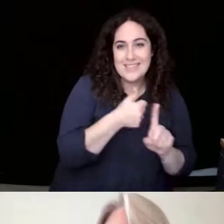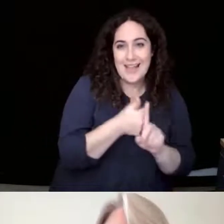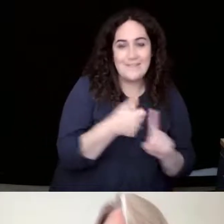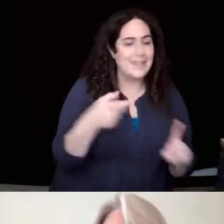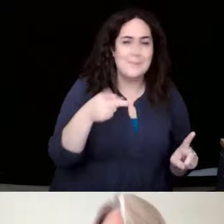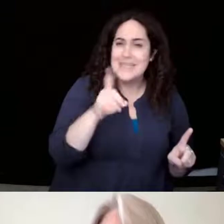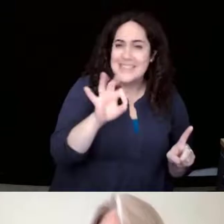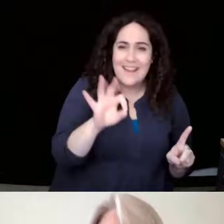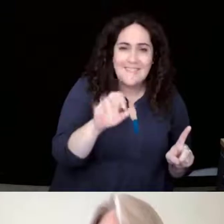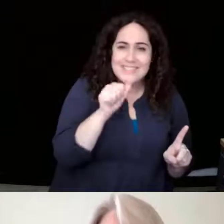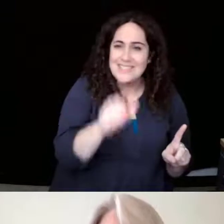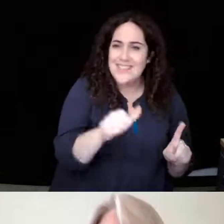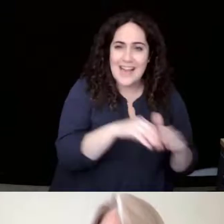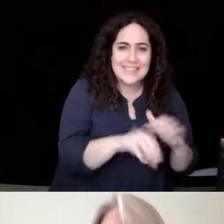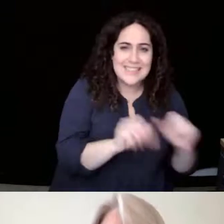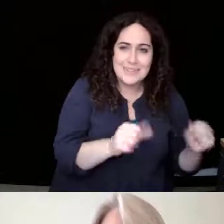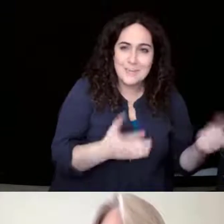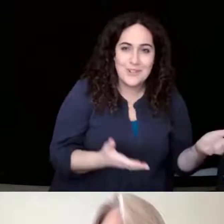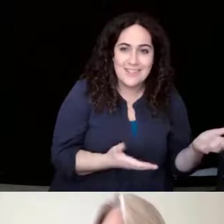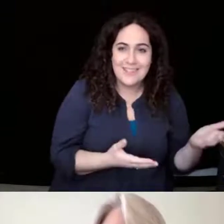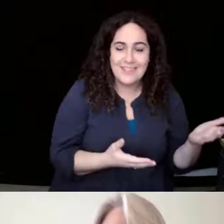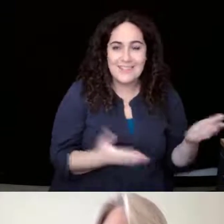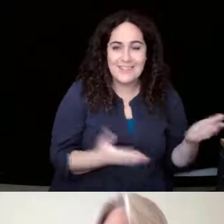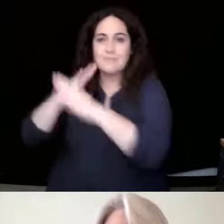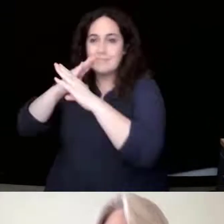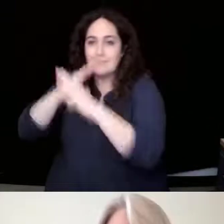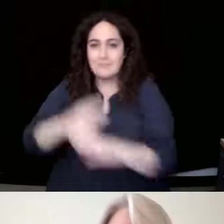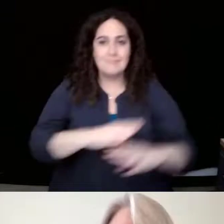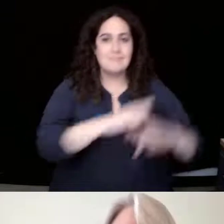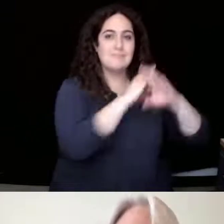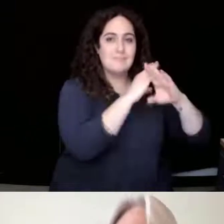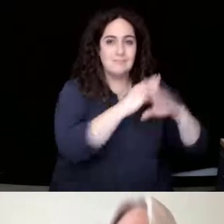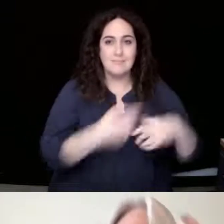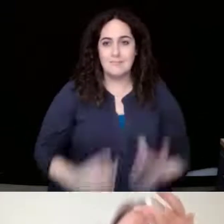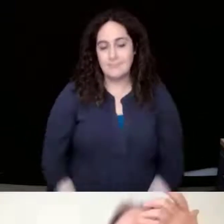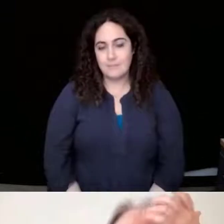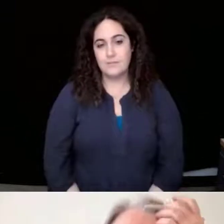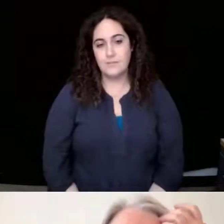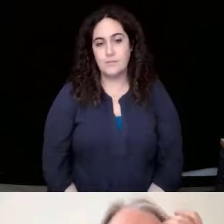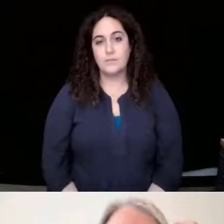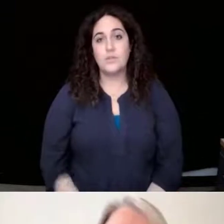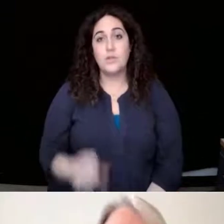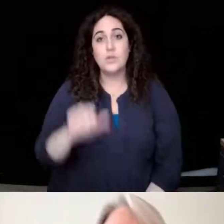a library, I think we have to think about a broader scope. And then